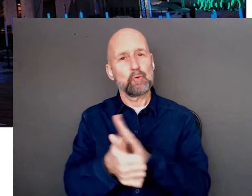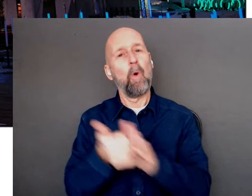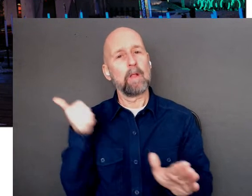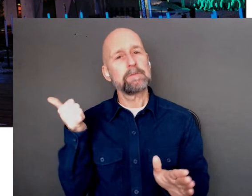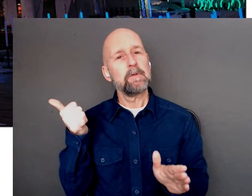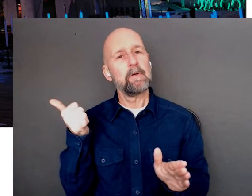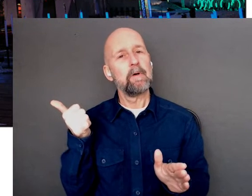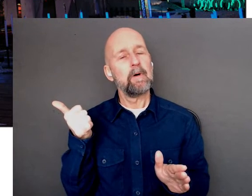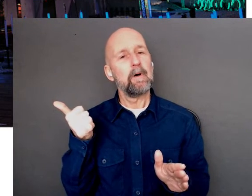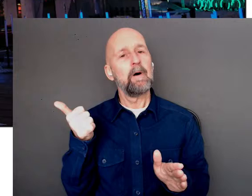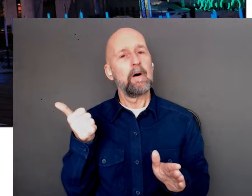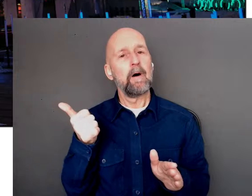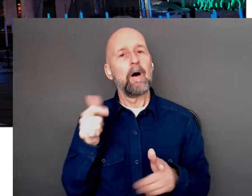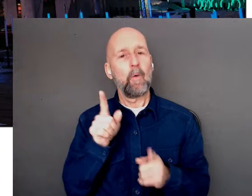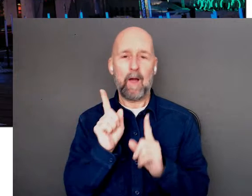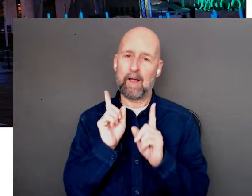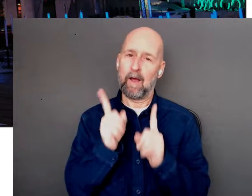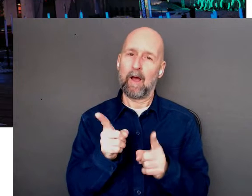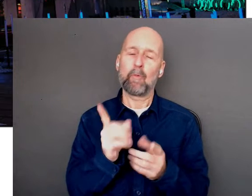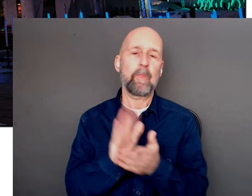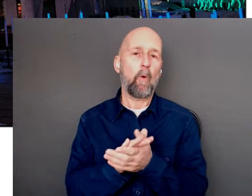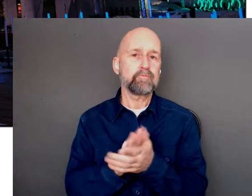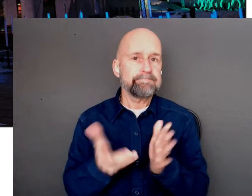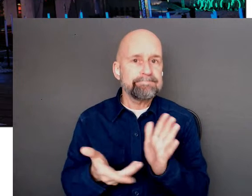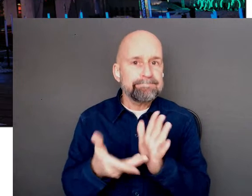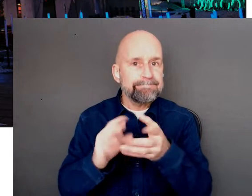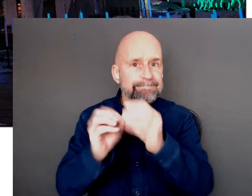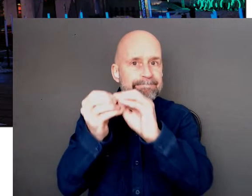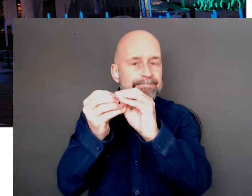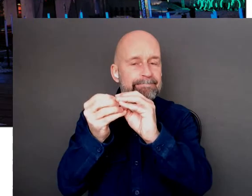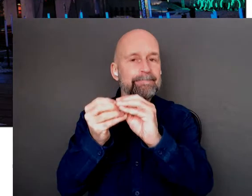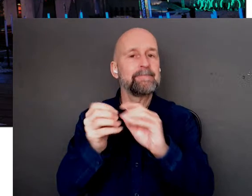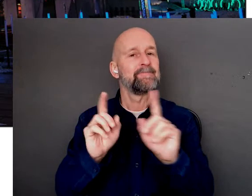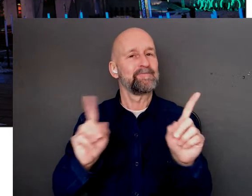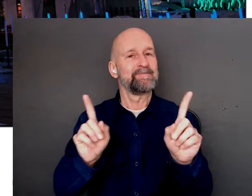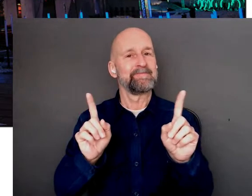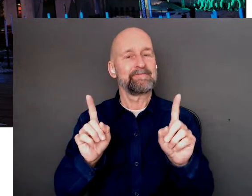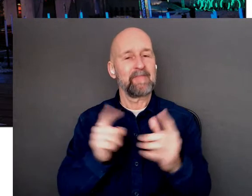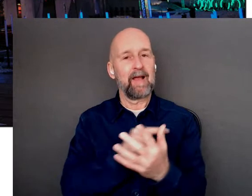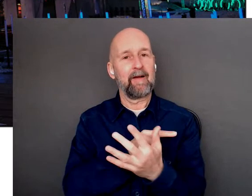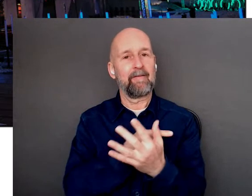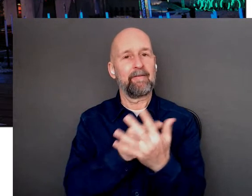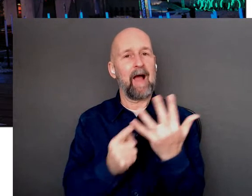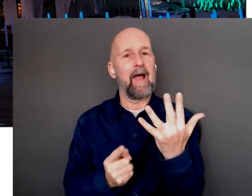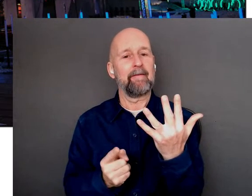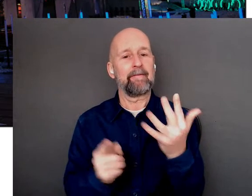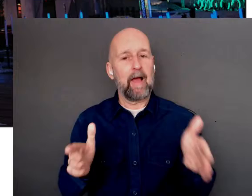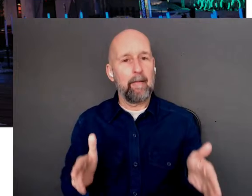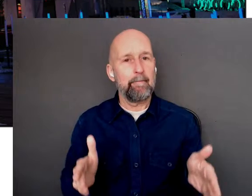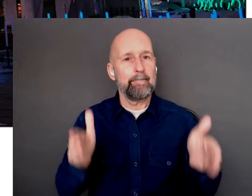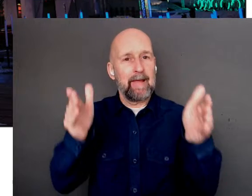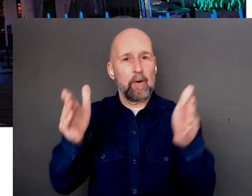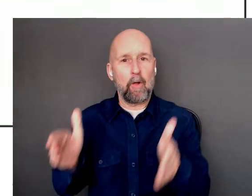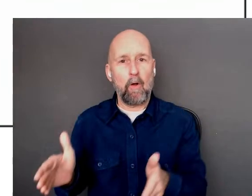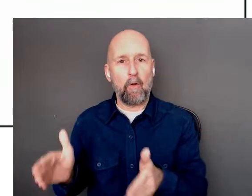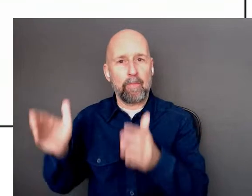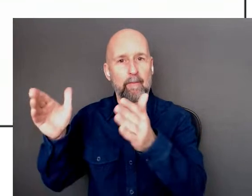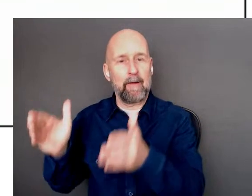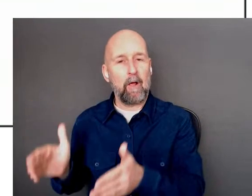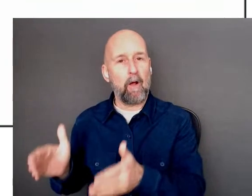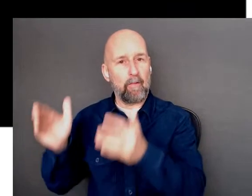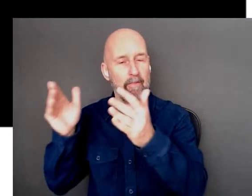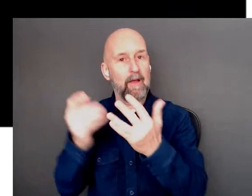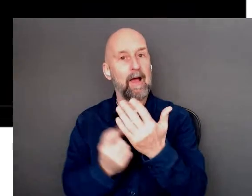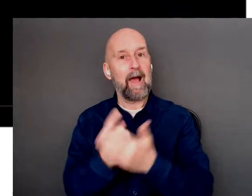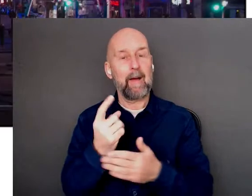jammed on this concept and came up with these 5 monoliths that appear out of the nowhere in the middle of a public